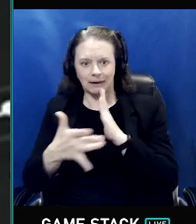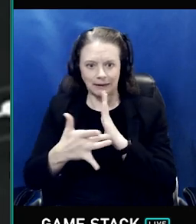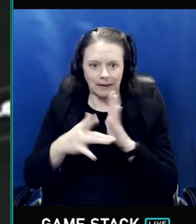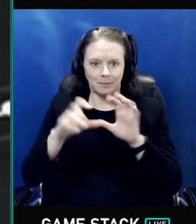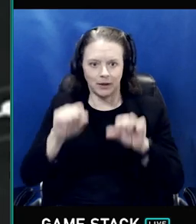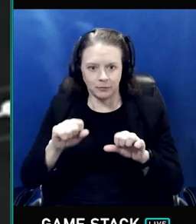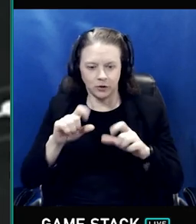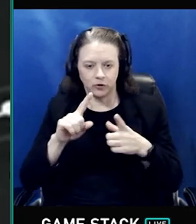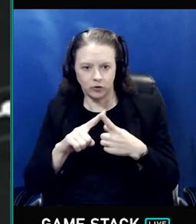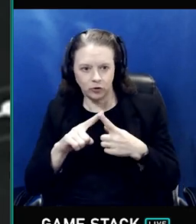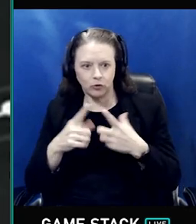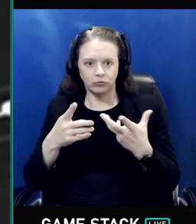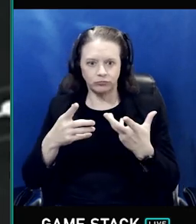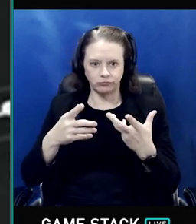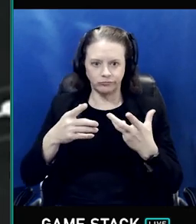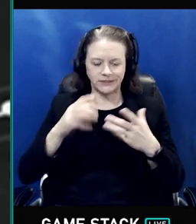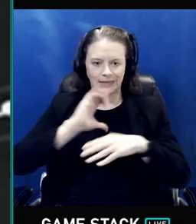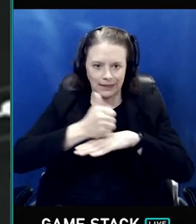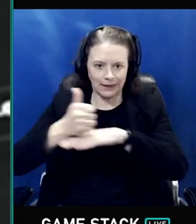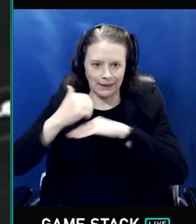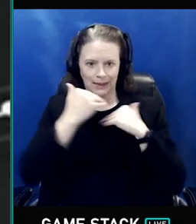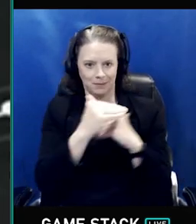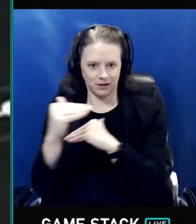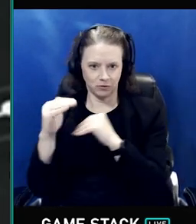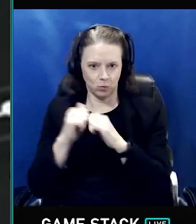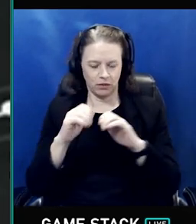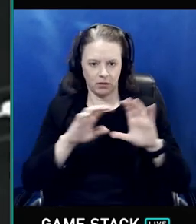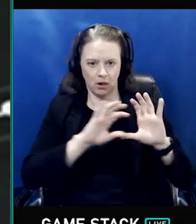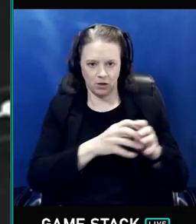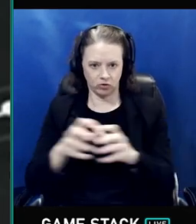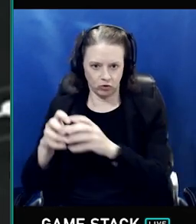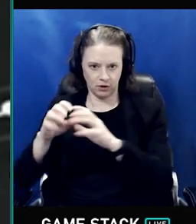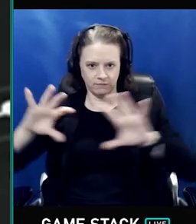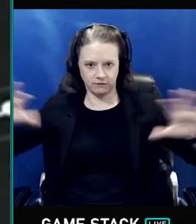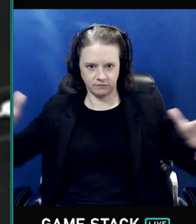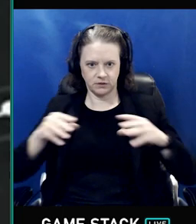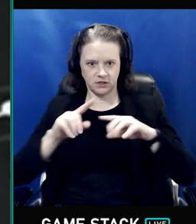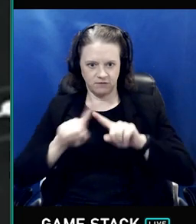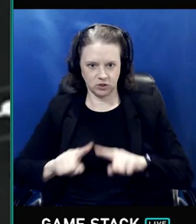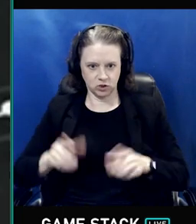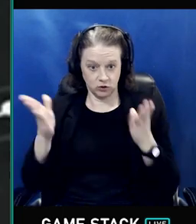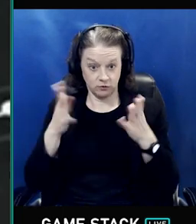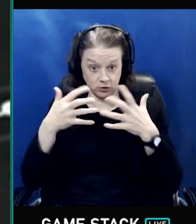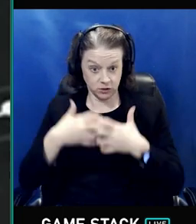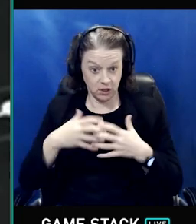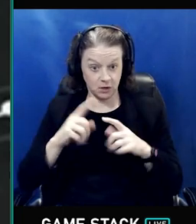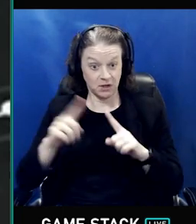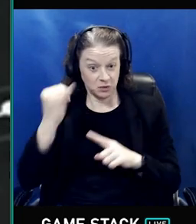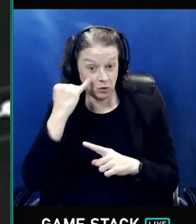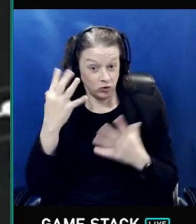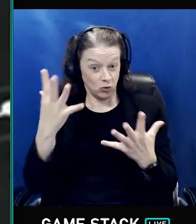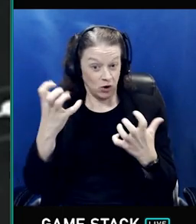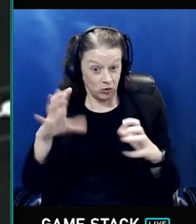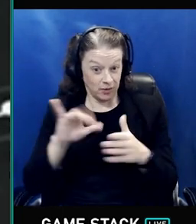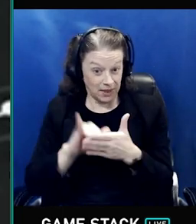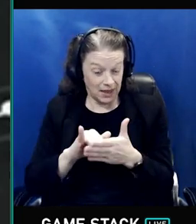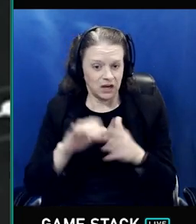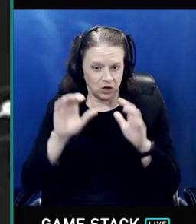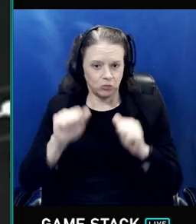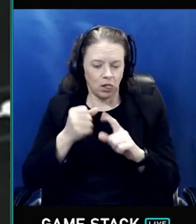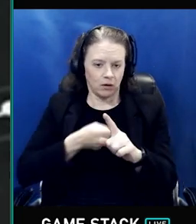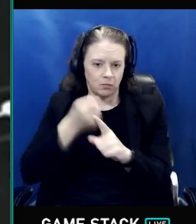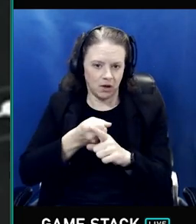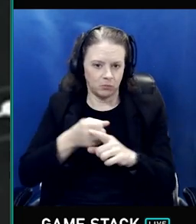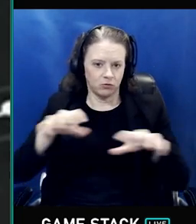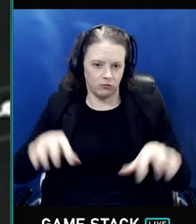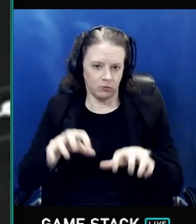cluster of servers, but doing so would have an enormous impact on the performance and availability of your database. Cosmos